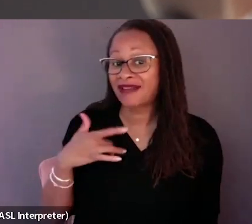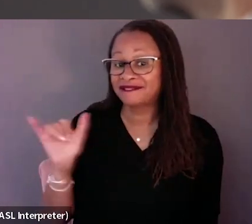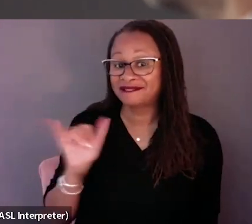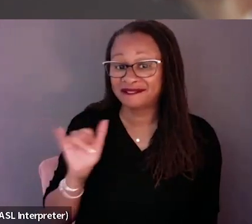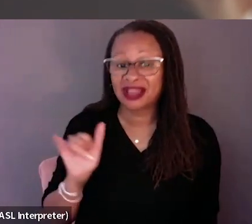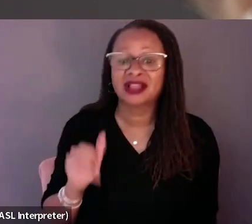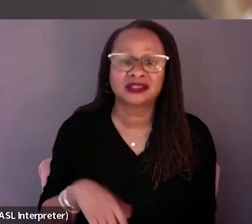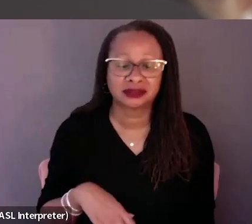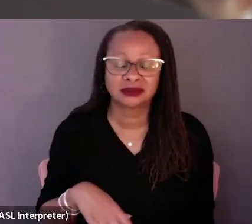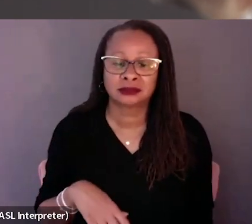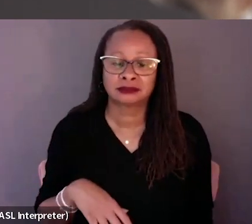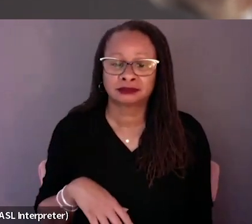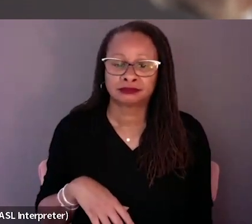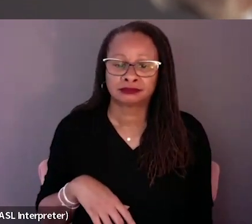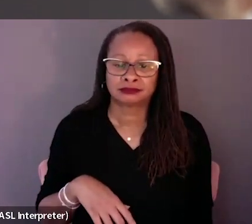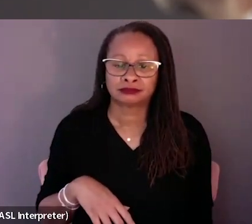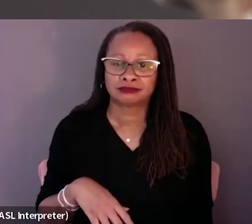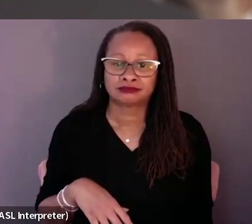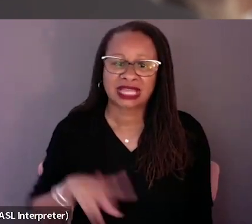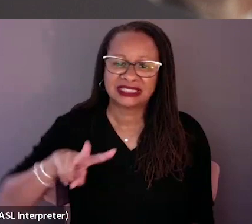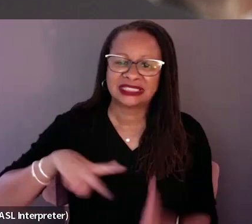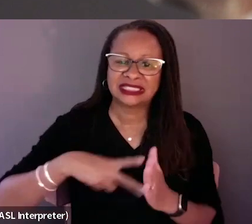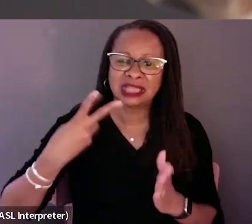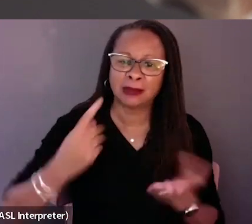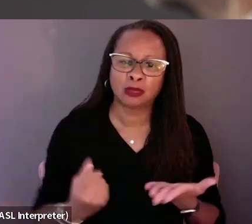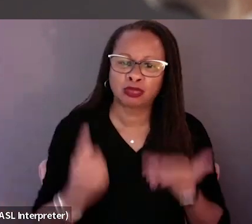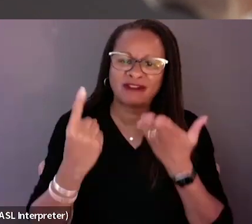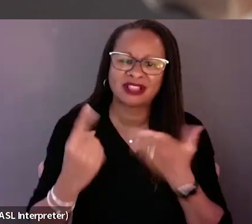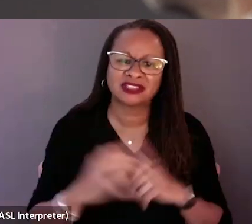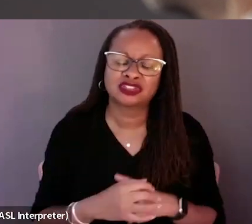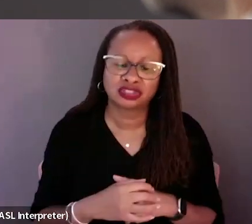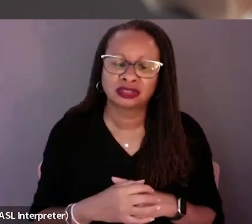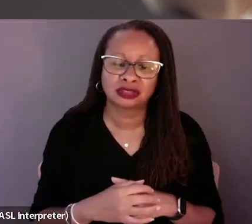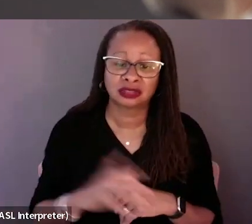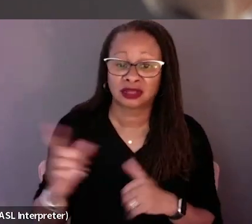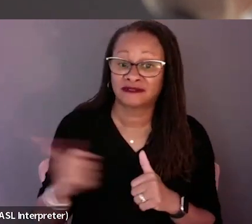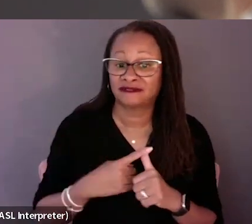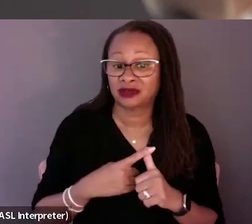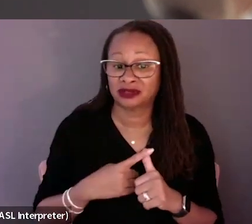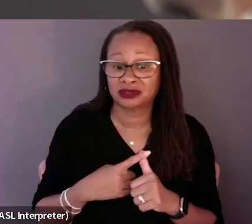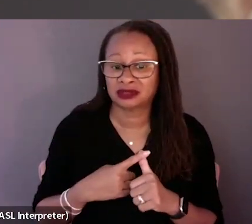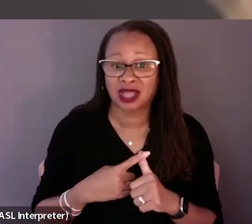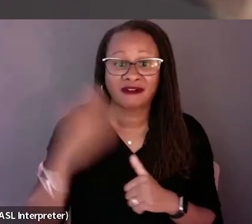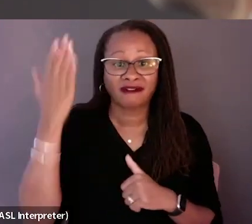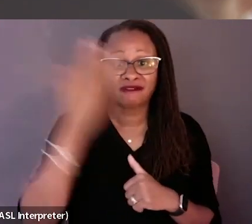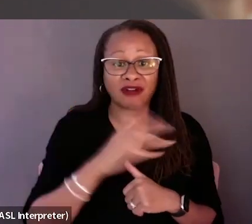being privileged, like double privileged almost, because first of all, I had like a front row